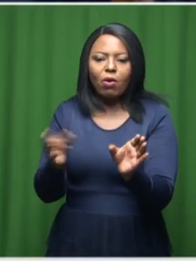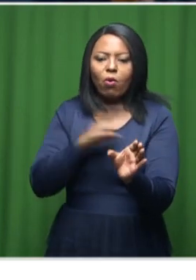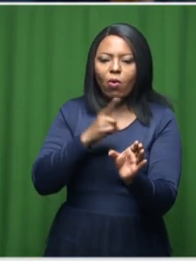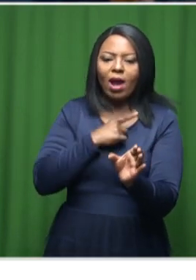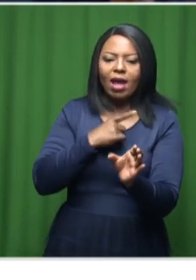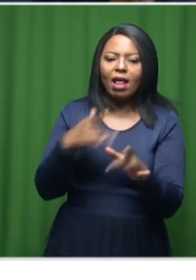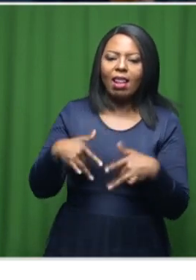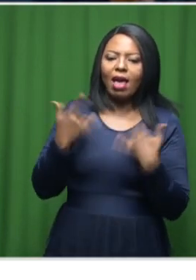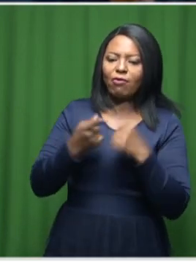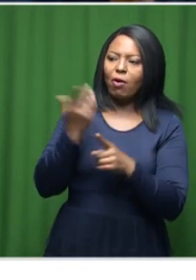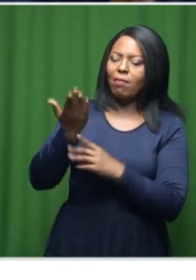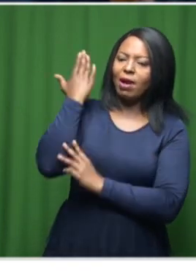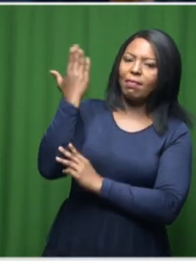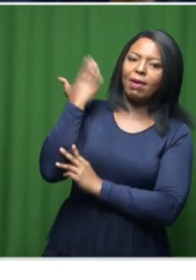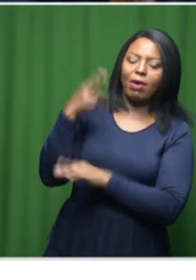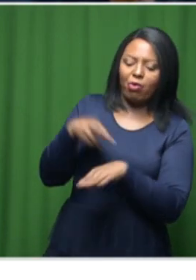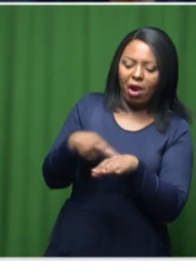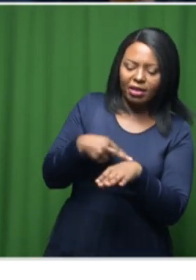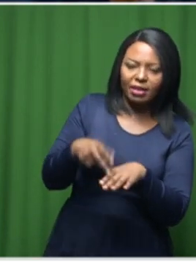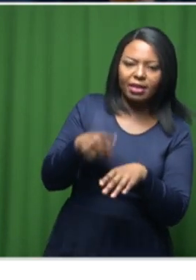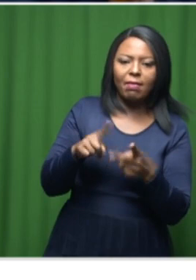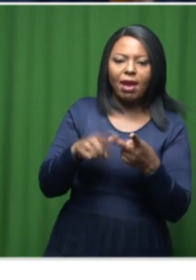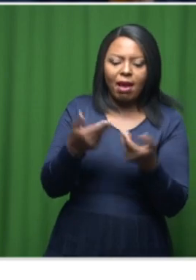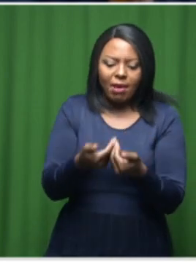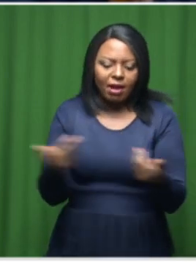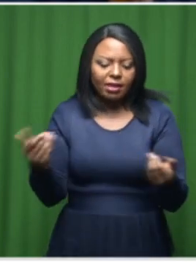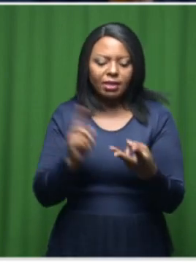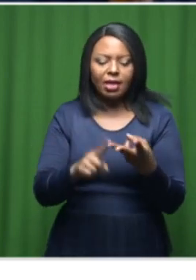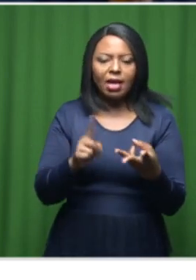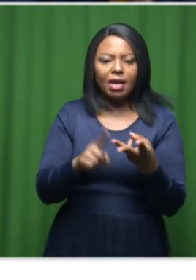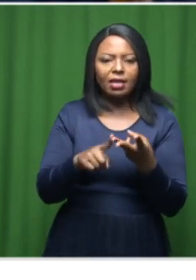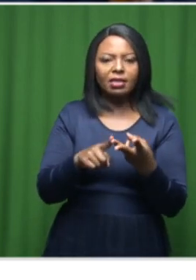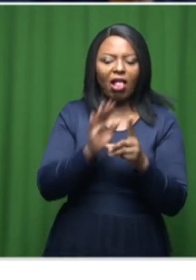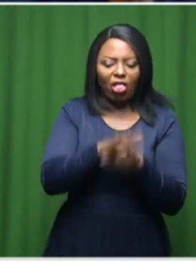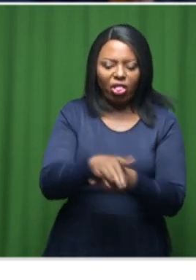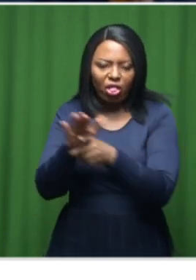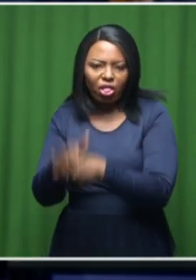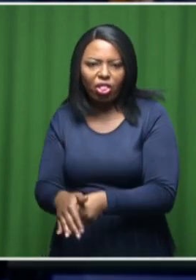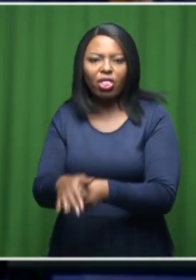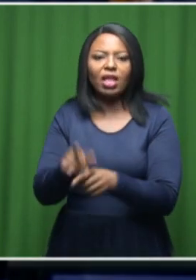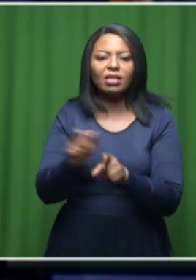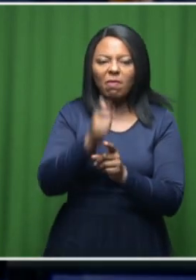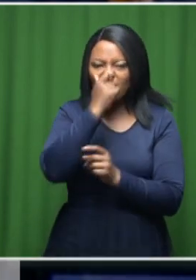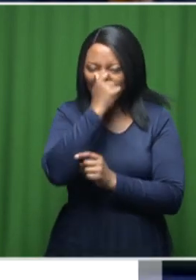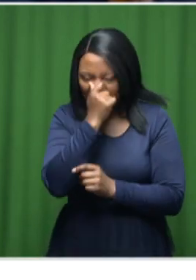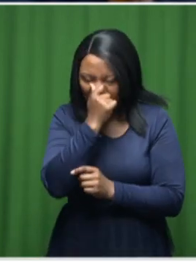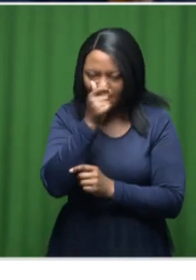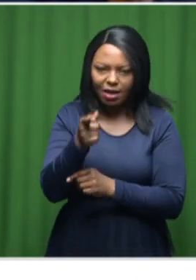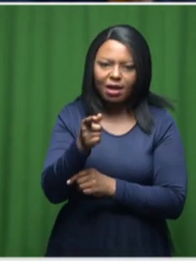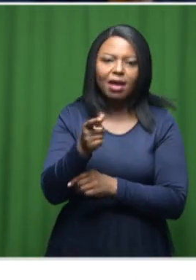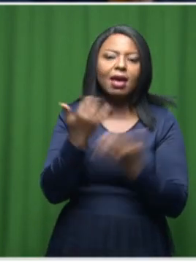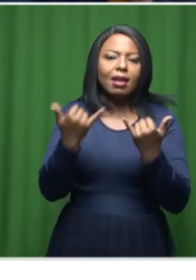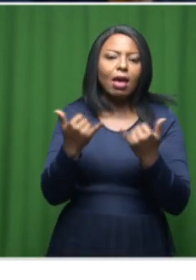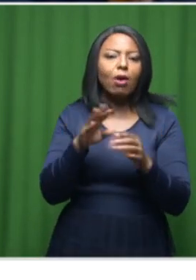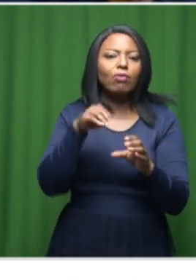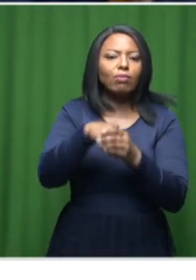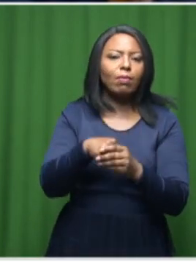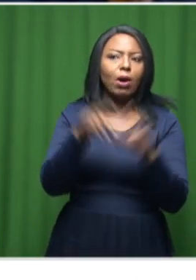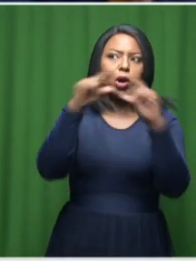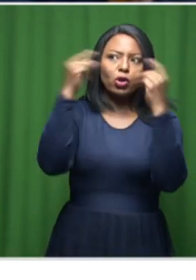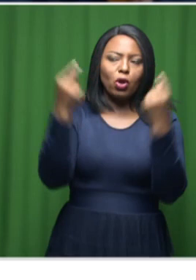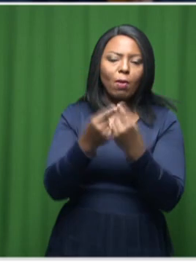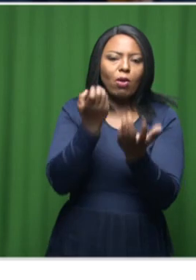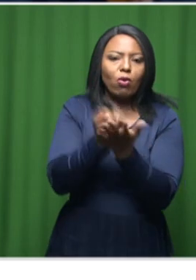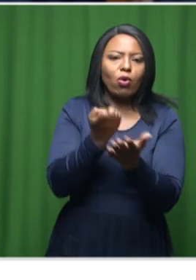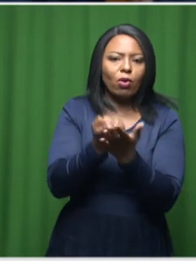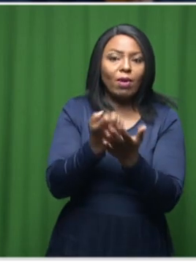forms of racism, apartheid, slavery, coloniality, and oppressive structures, including the global economic